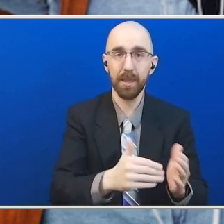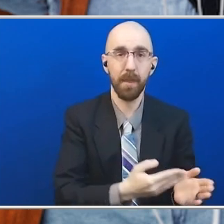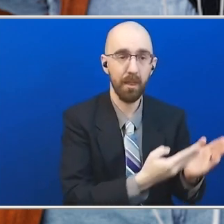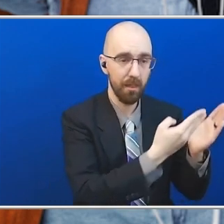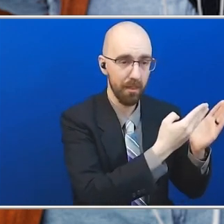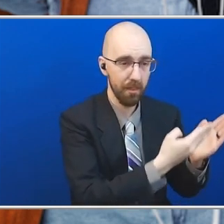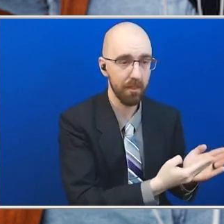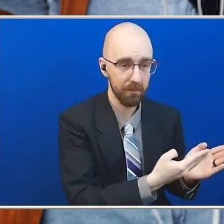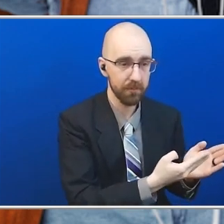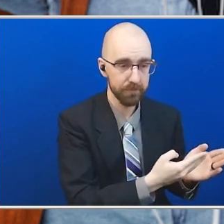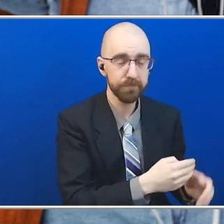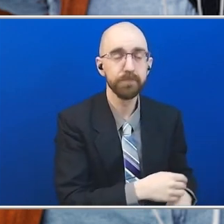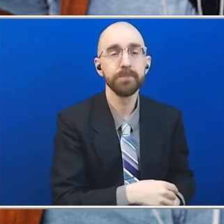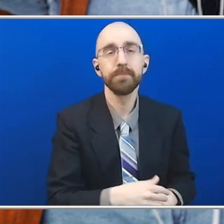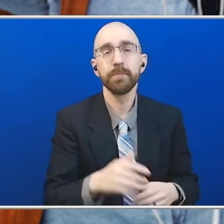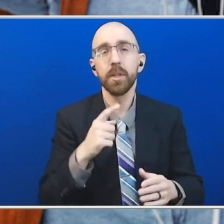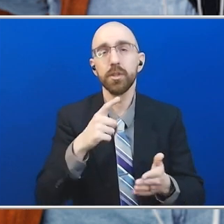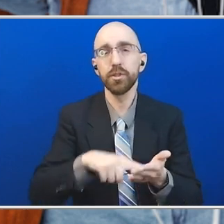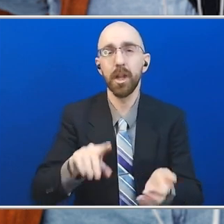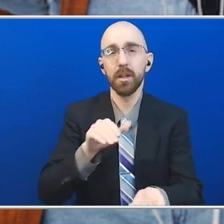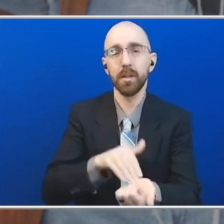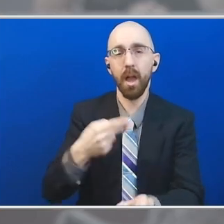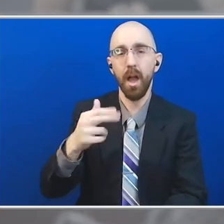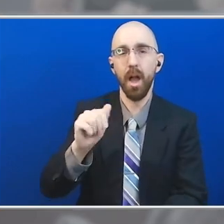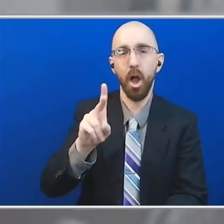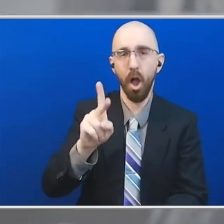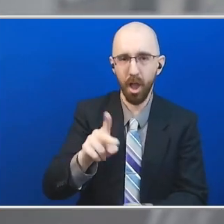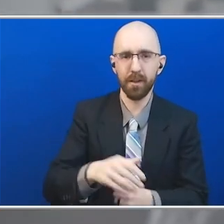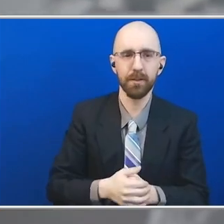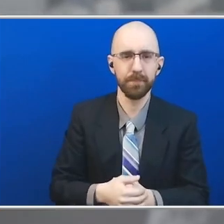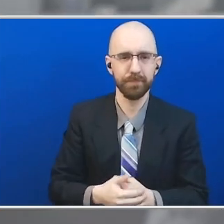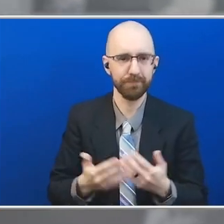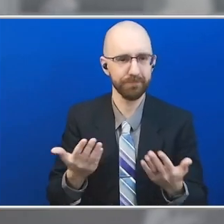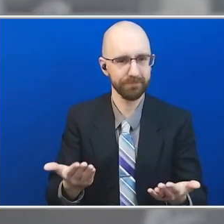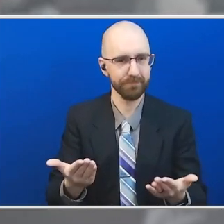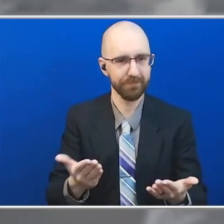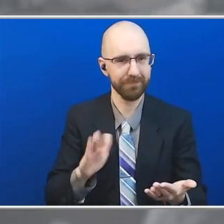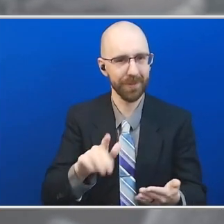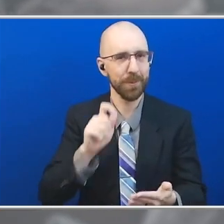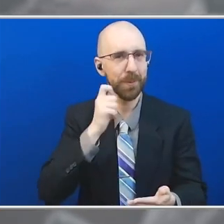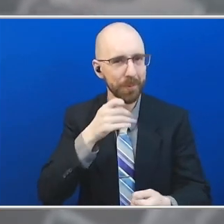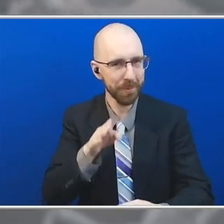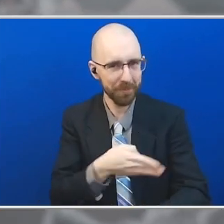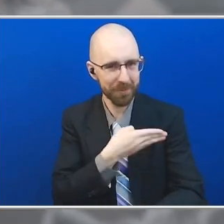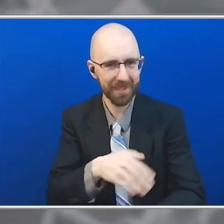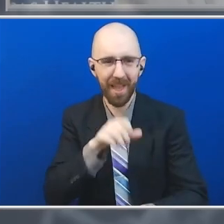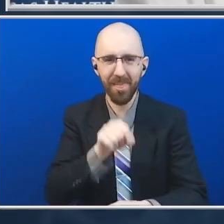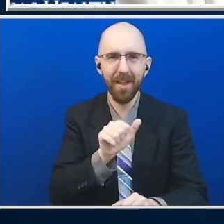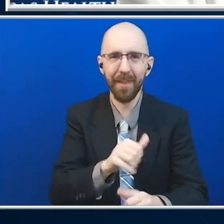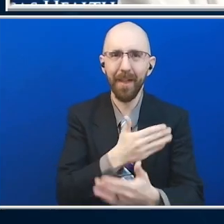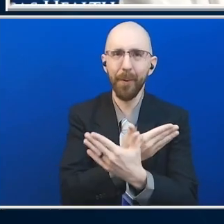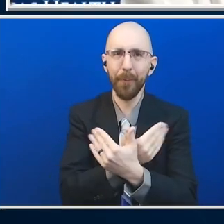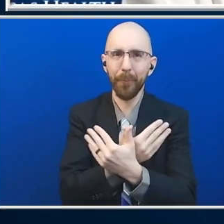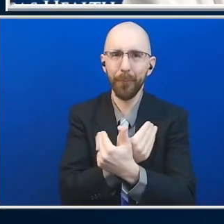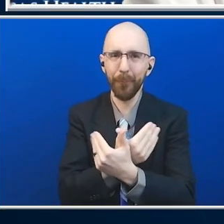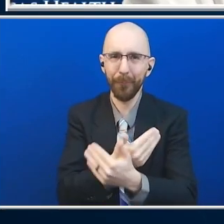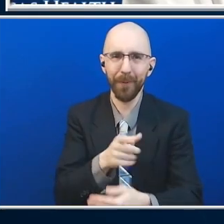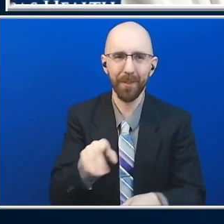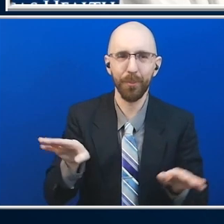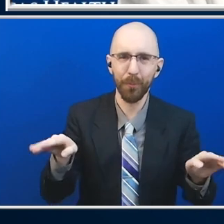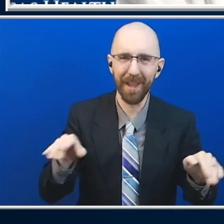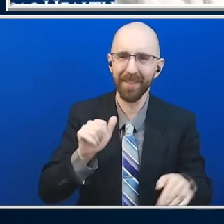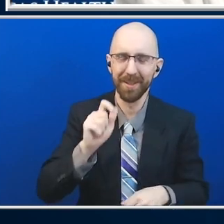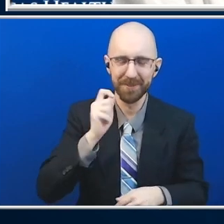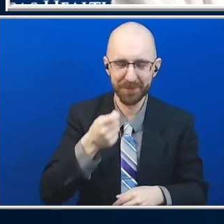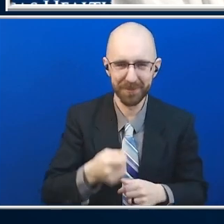with Doc Hawk. Doc, there's your cool music, and I love the little the bird, the wings there. That's just awesome. All